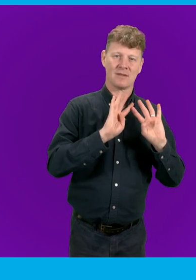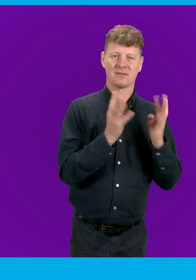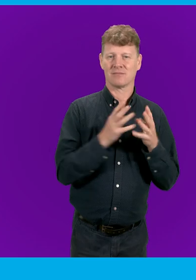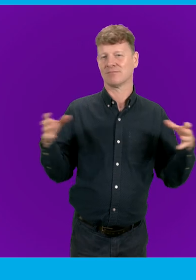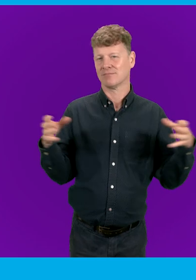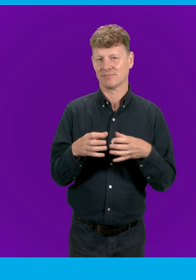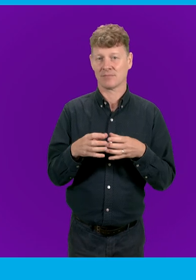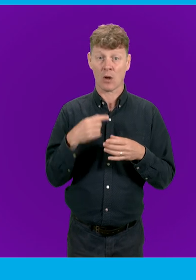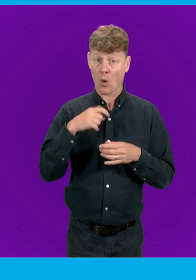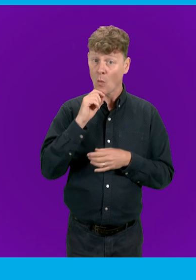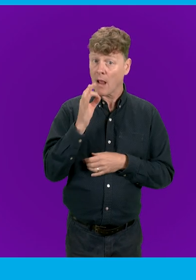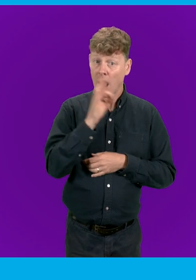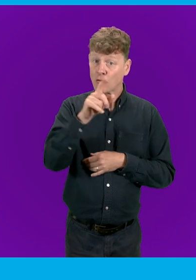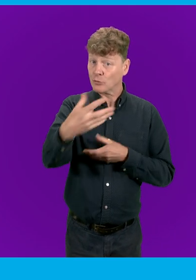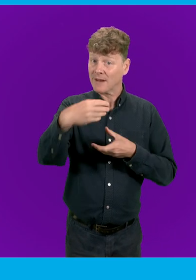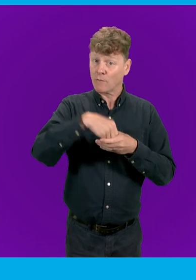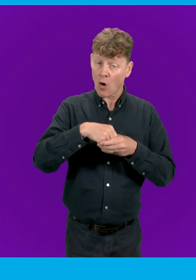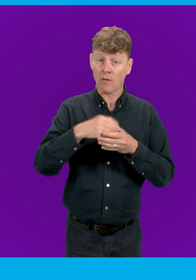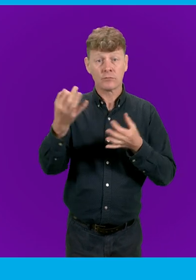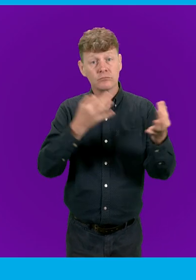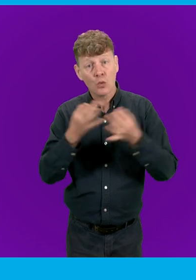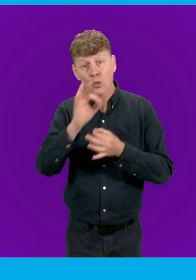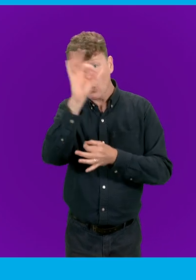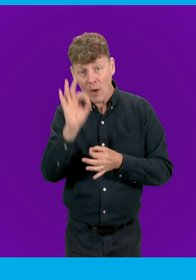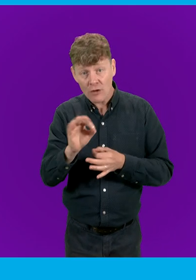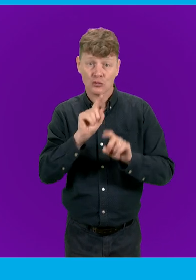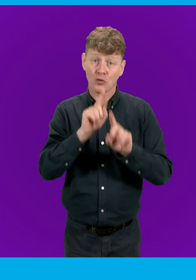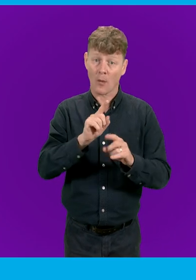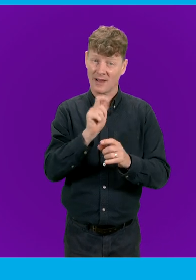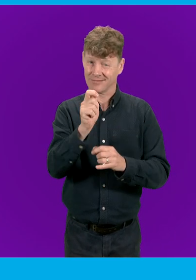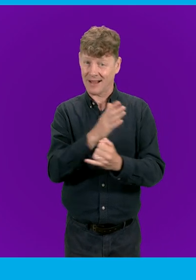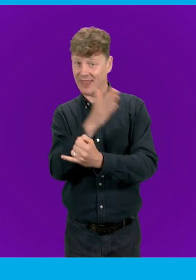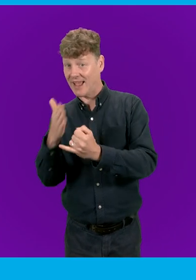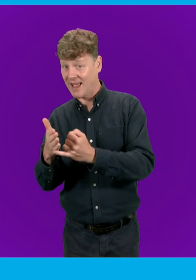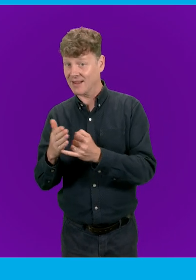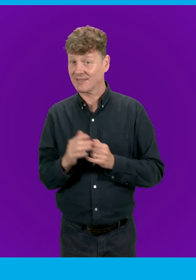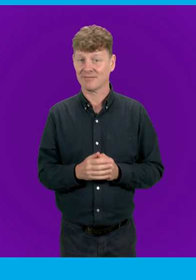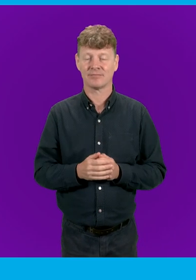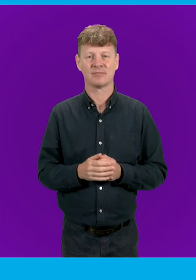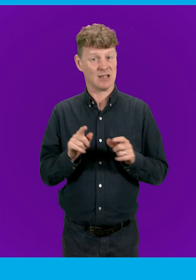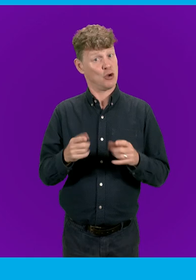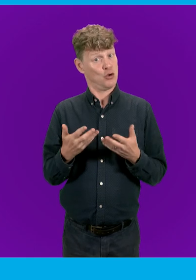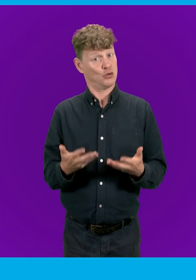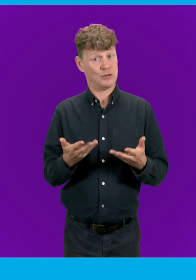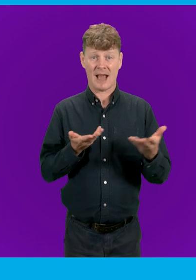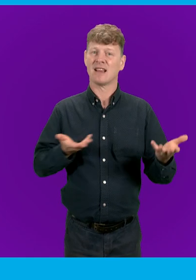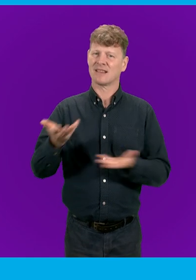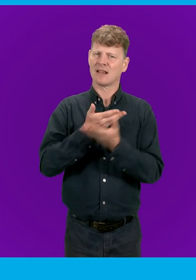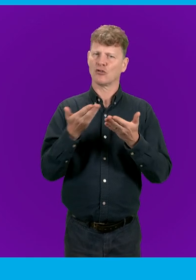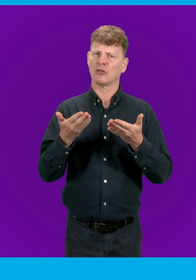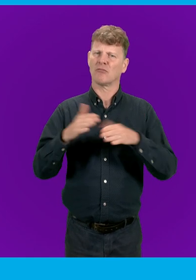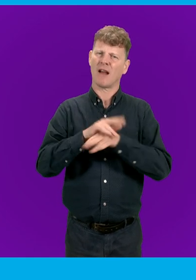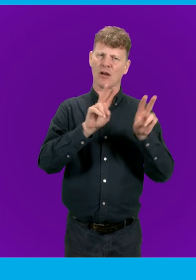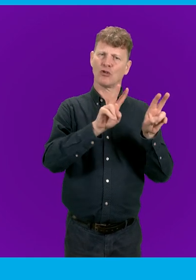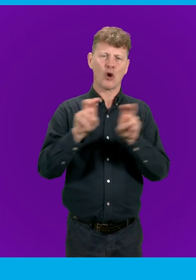involved through submission of questions and also some comments towards the end. So the discussion today will cover some topics that